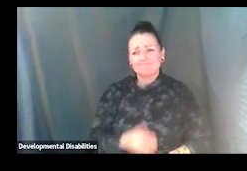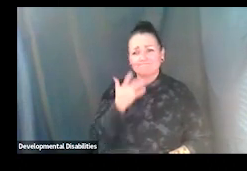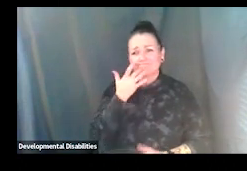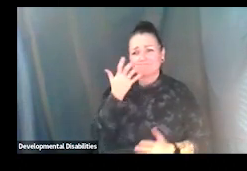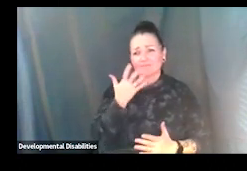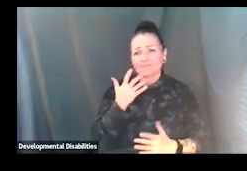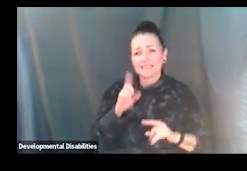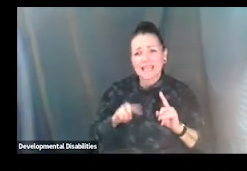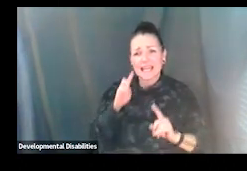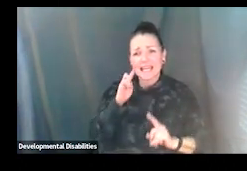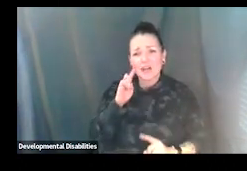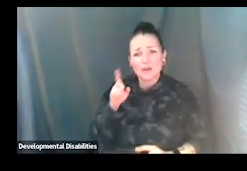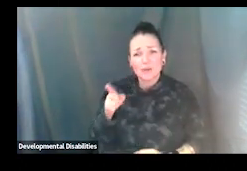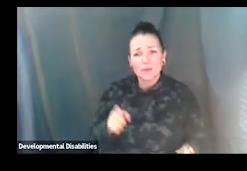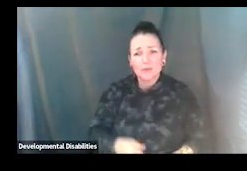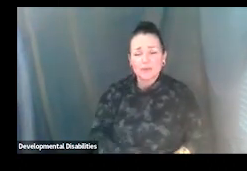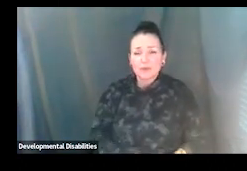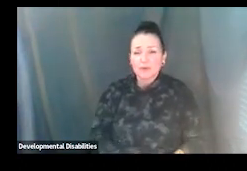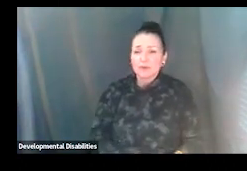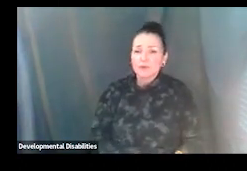hear what you're saying.